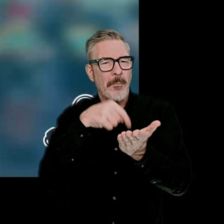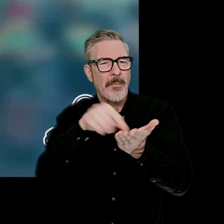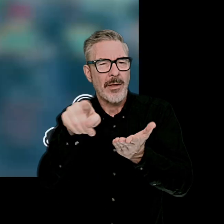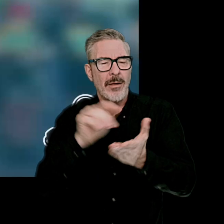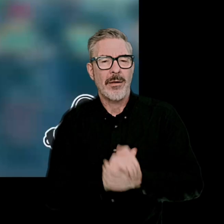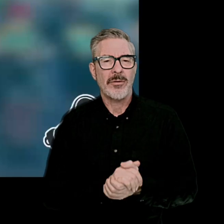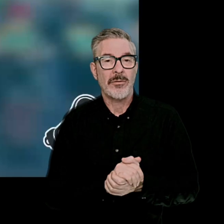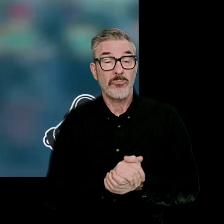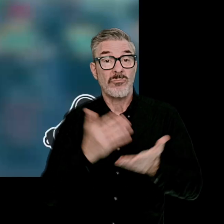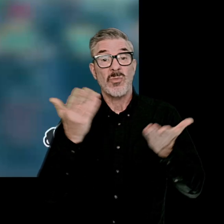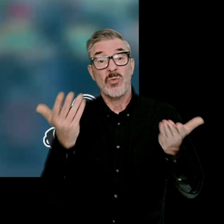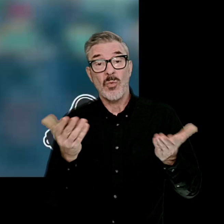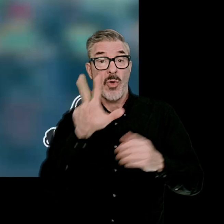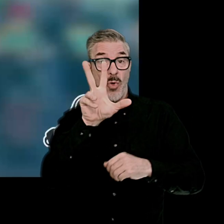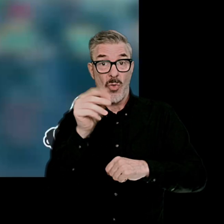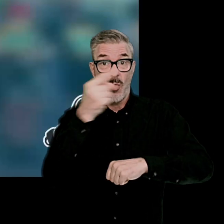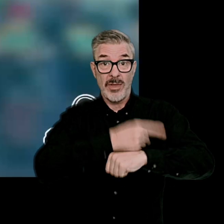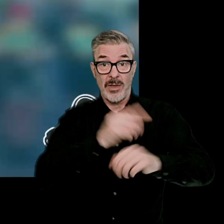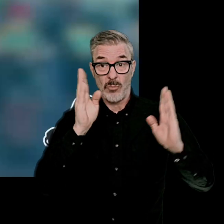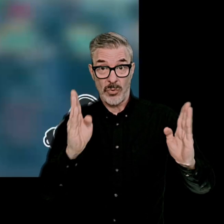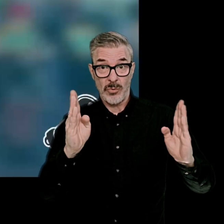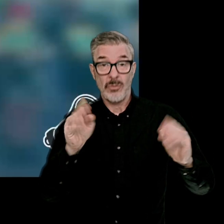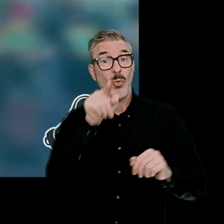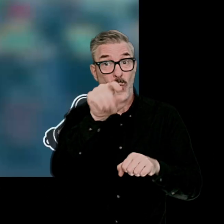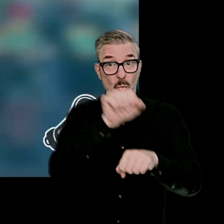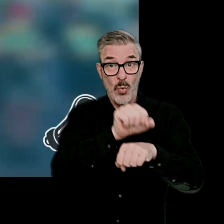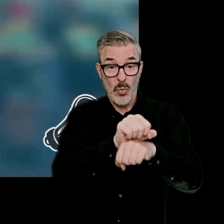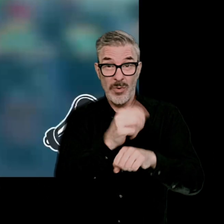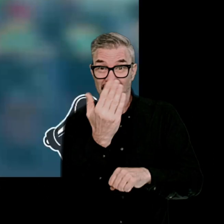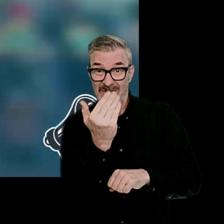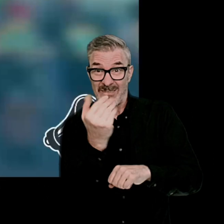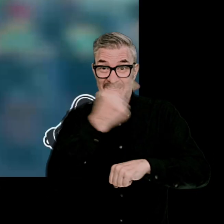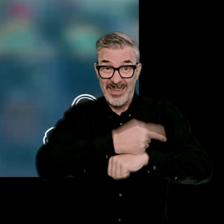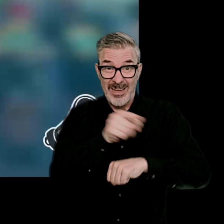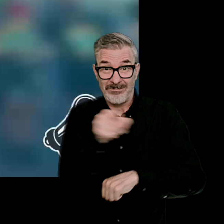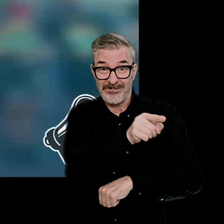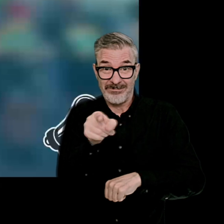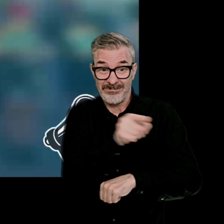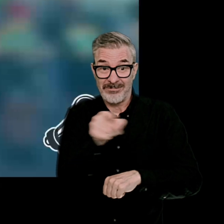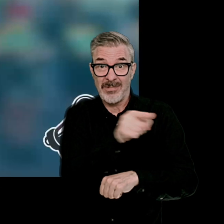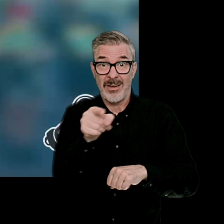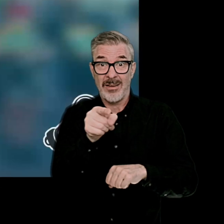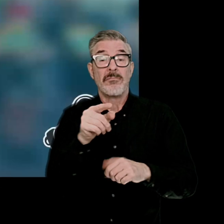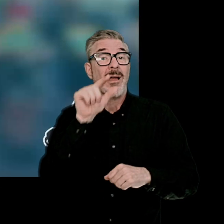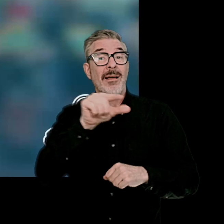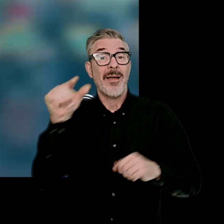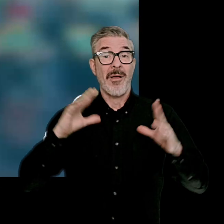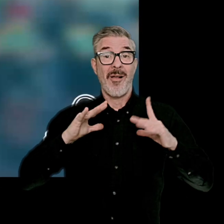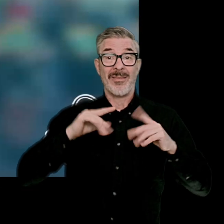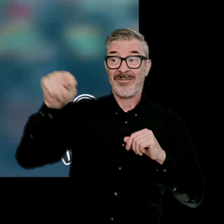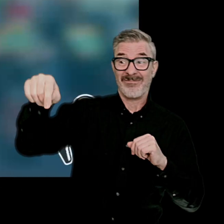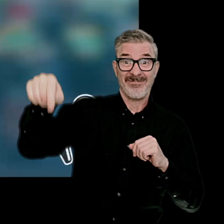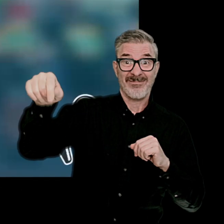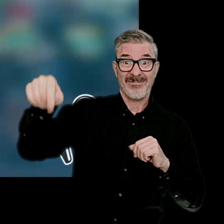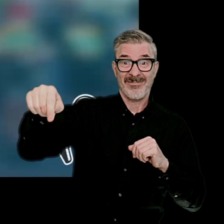So if you've met the conditions of working 15 out of the 30 days of the calendar preceding the